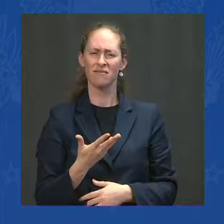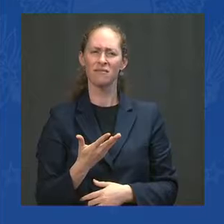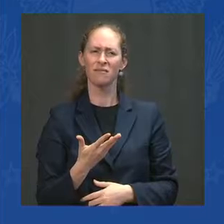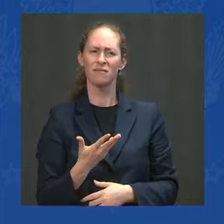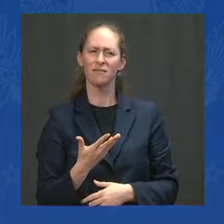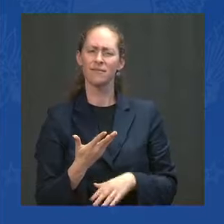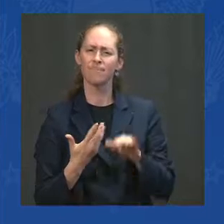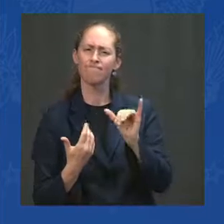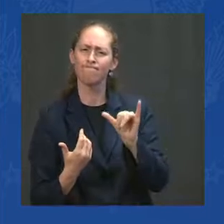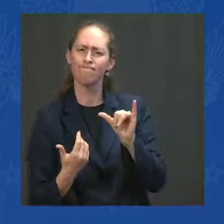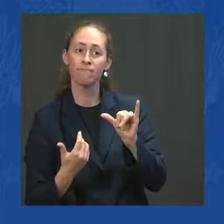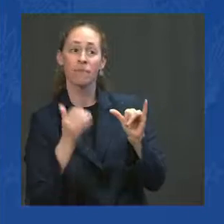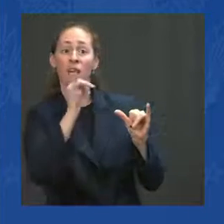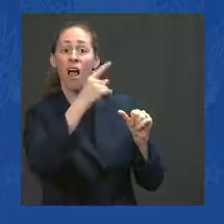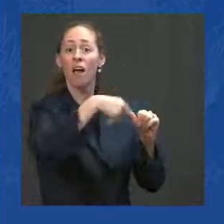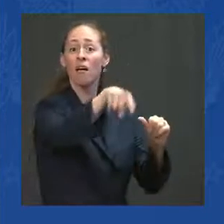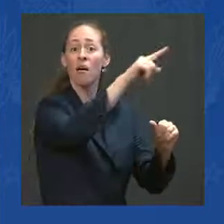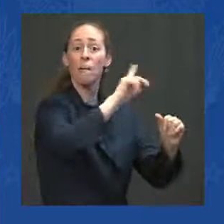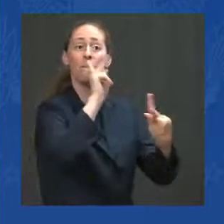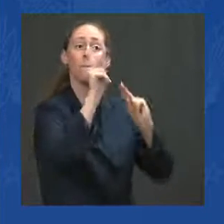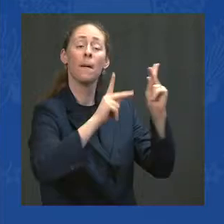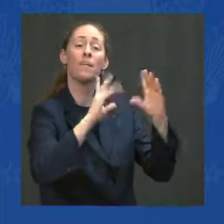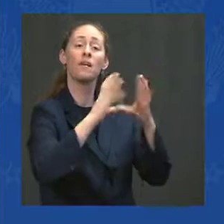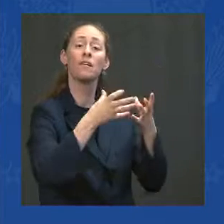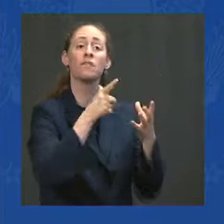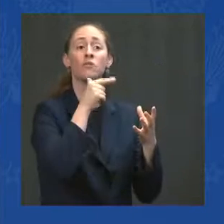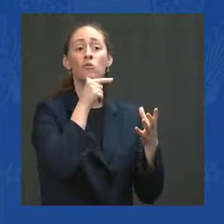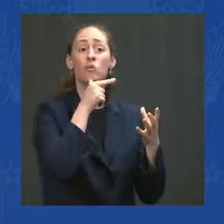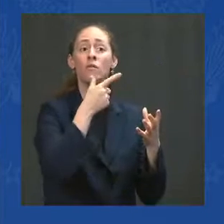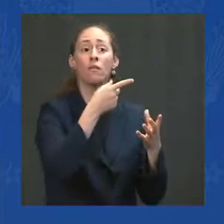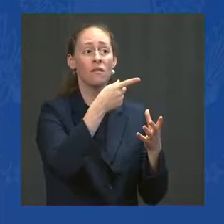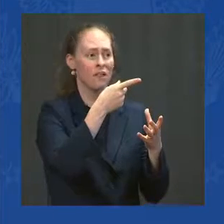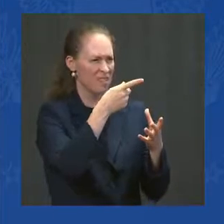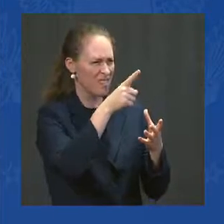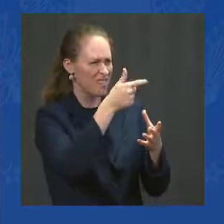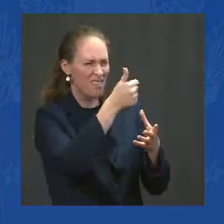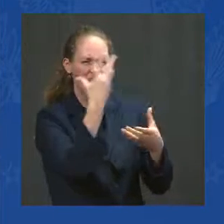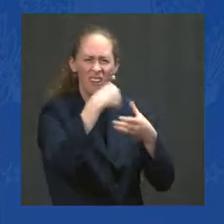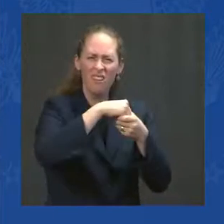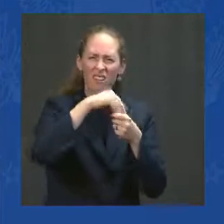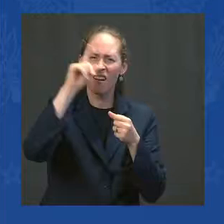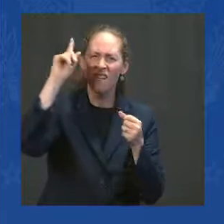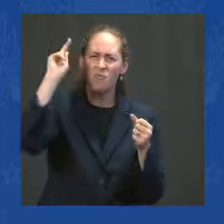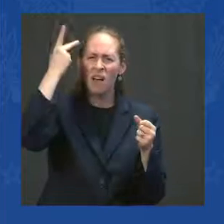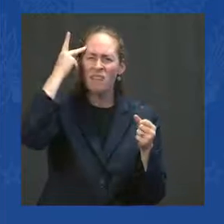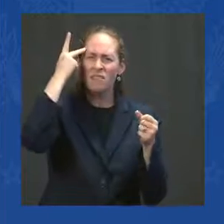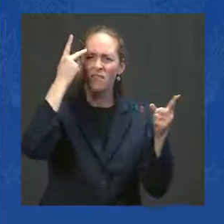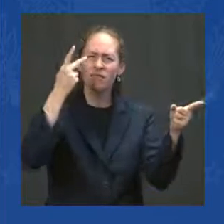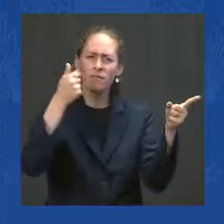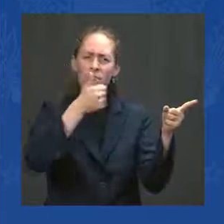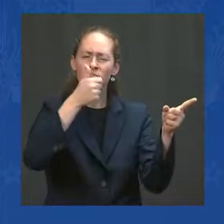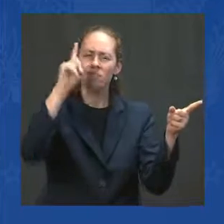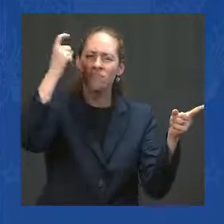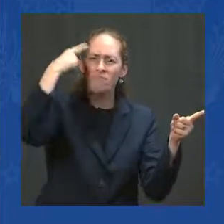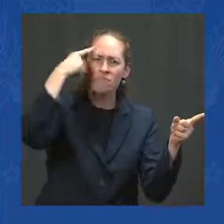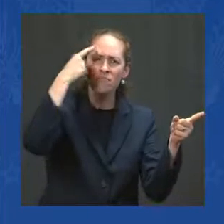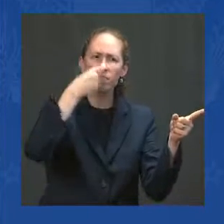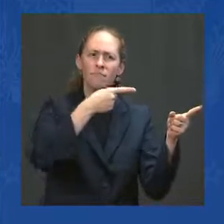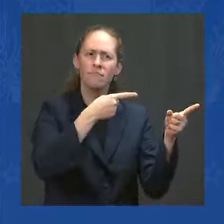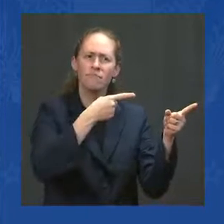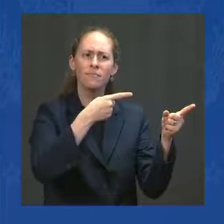who are saying that, who hold government positions, are people who are threatening that if a school